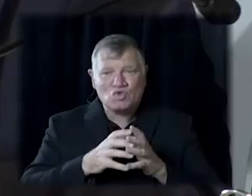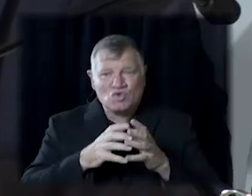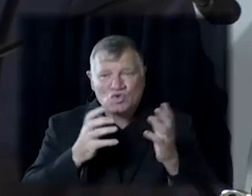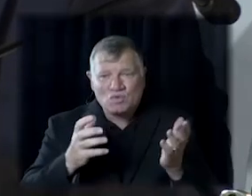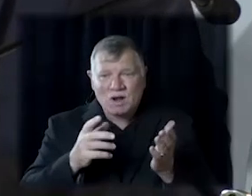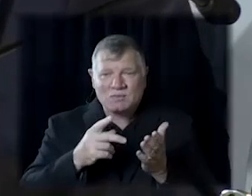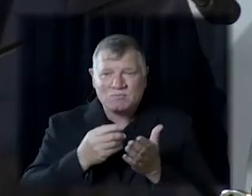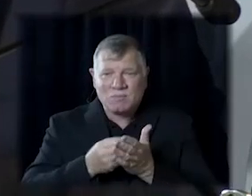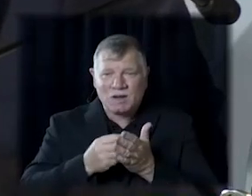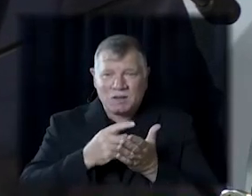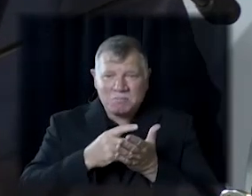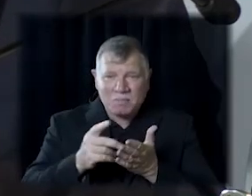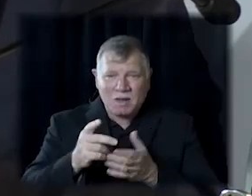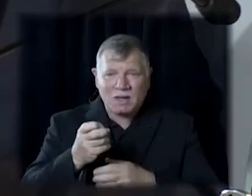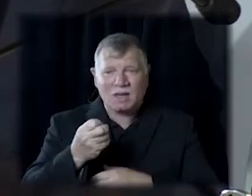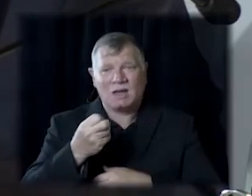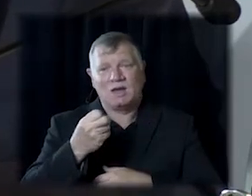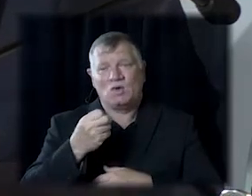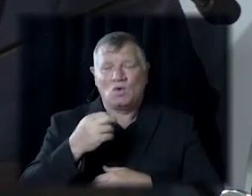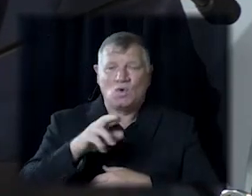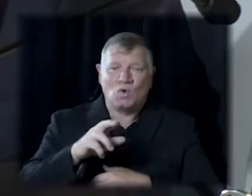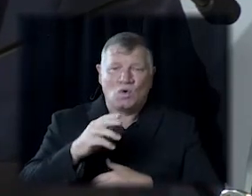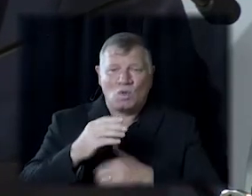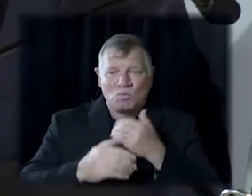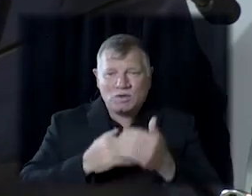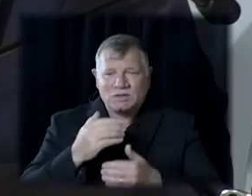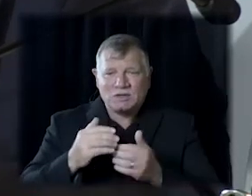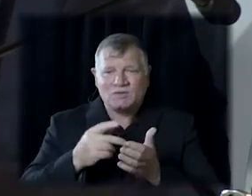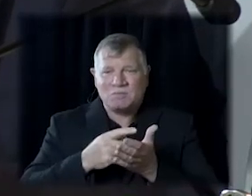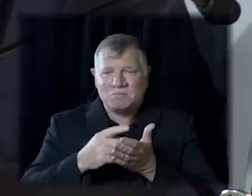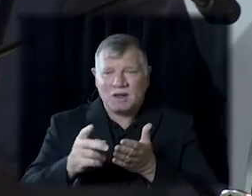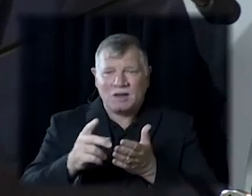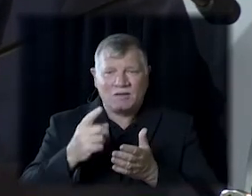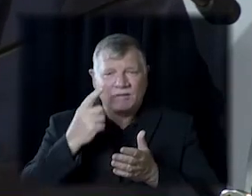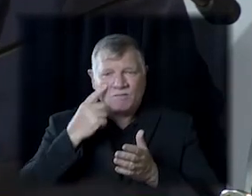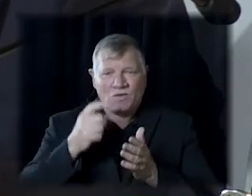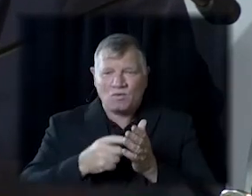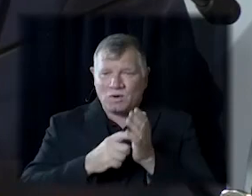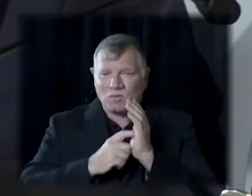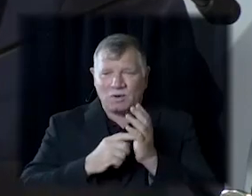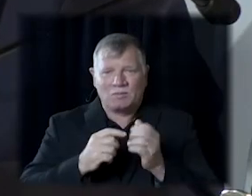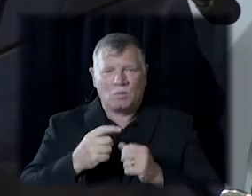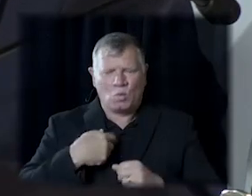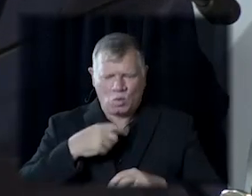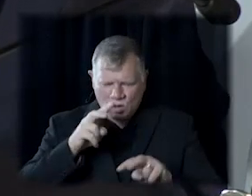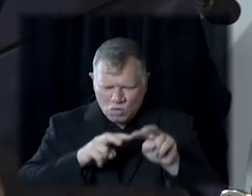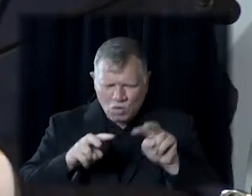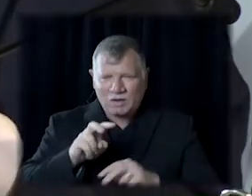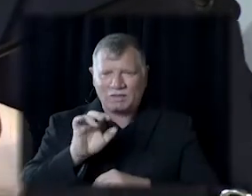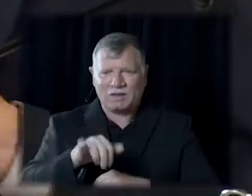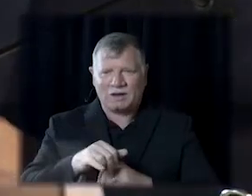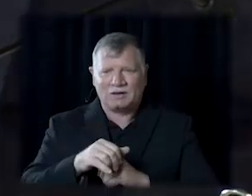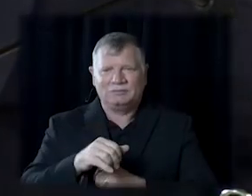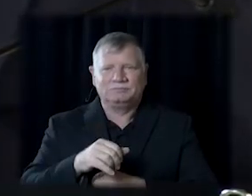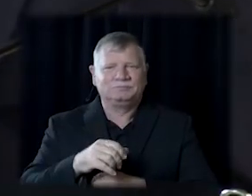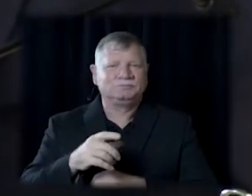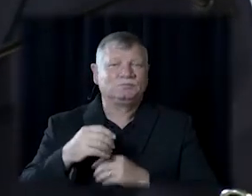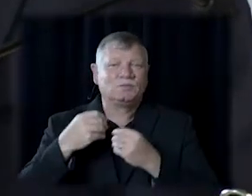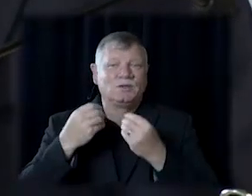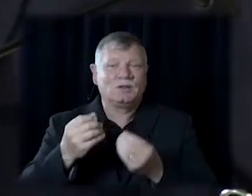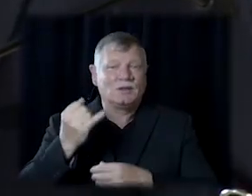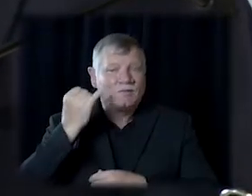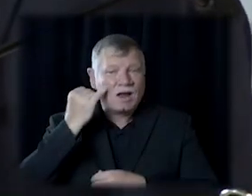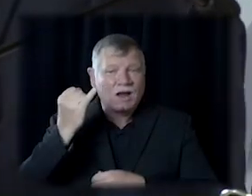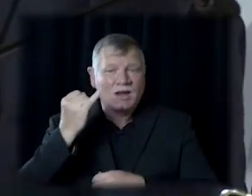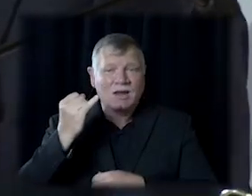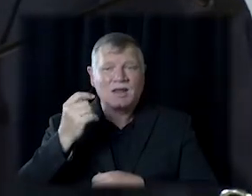much money paid, were procedural requirements to payments followed, et cetera. We looked at that. And to give you an idea of